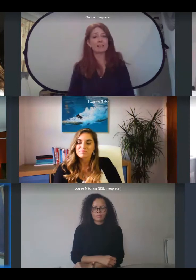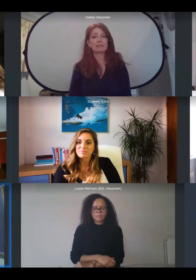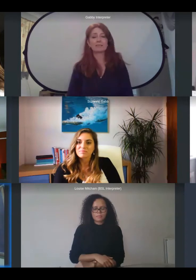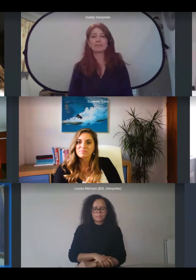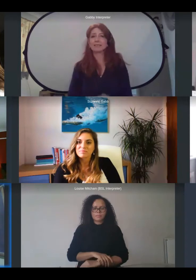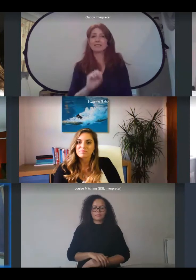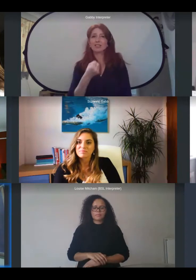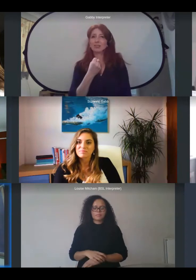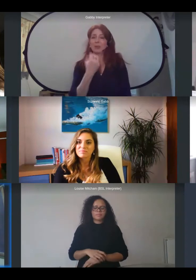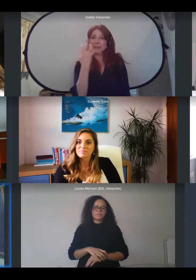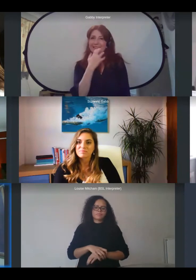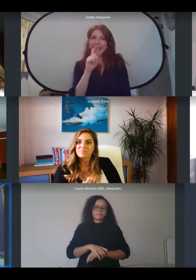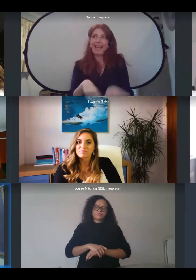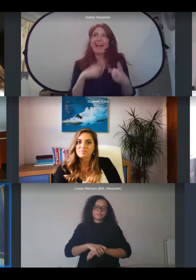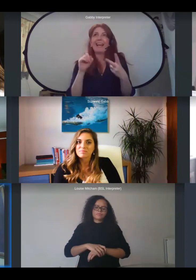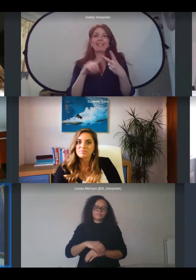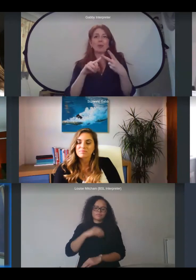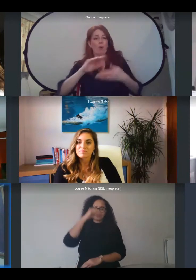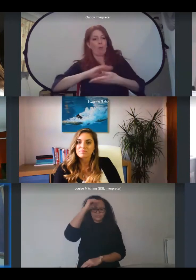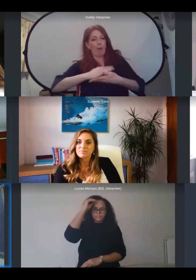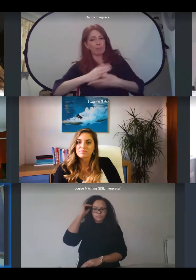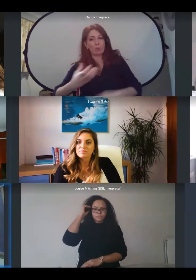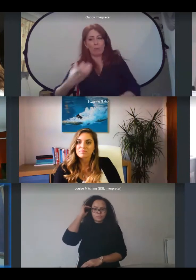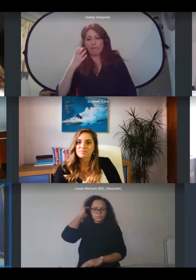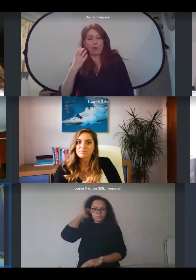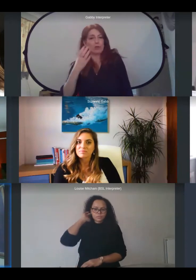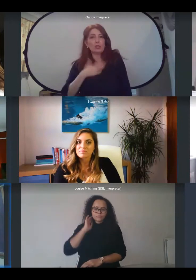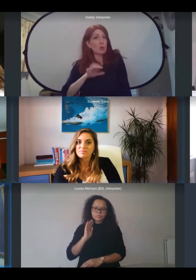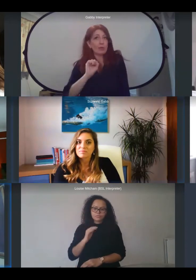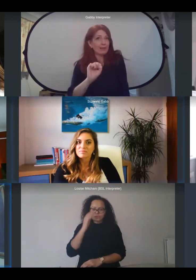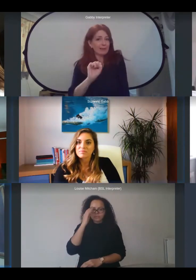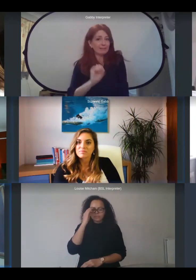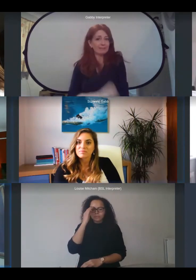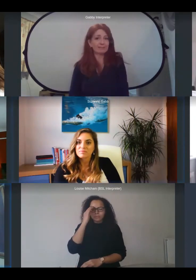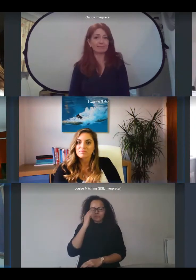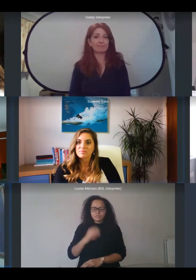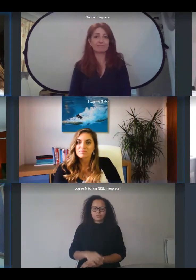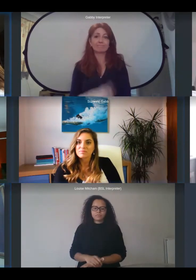by it all having to be on a laptop or a mobile phone. It doesn't.